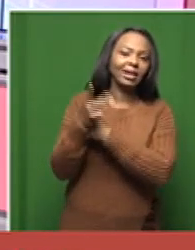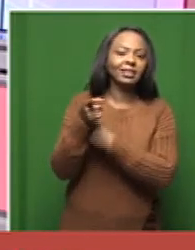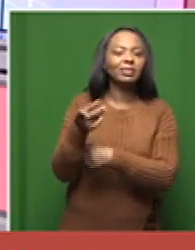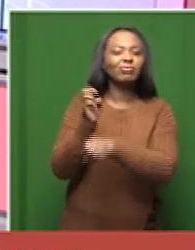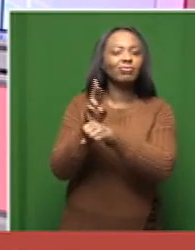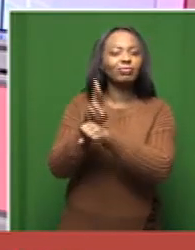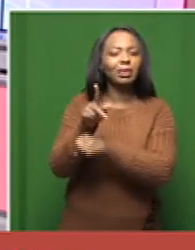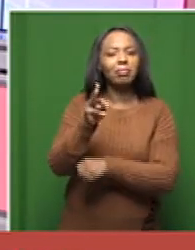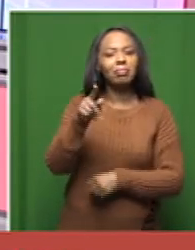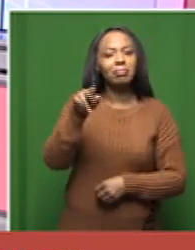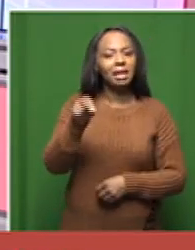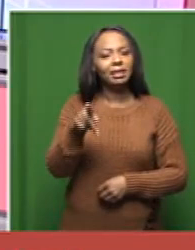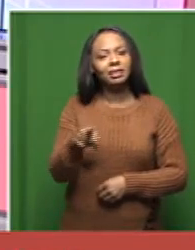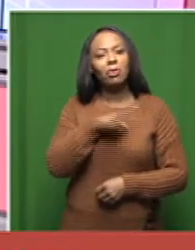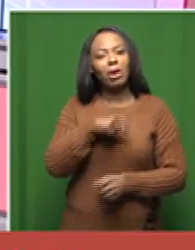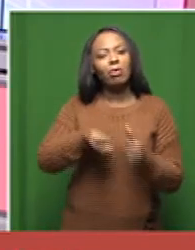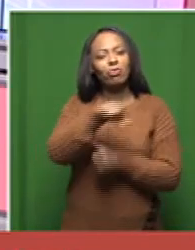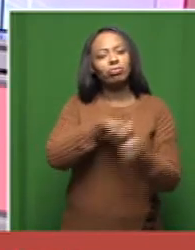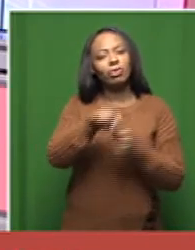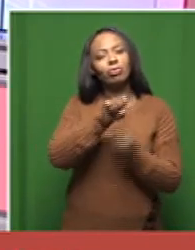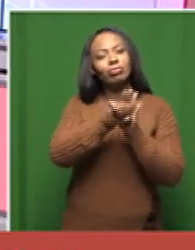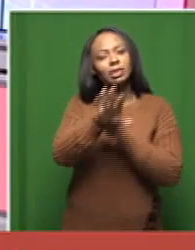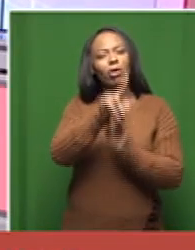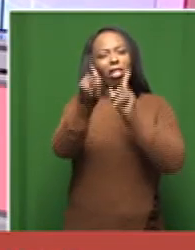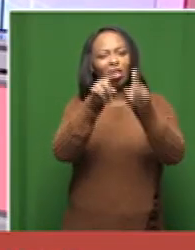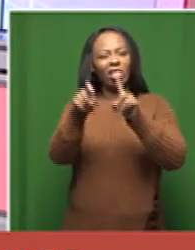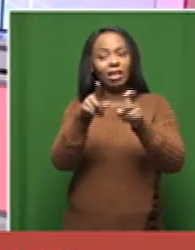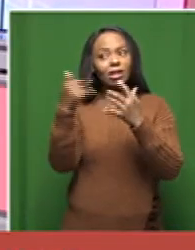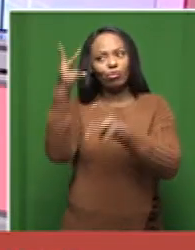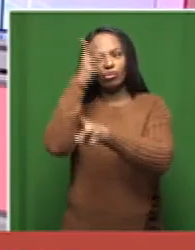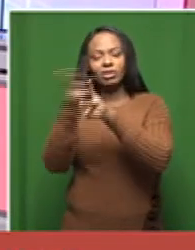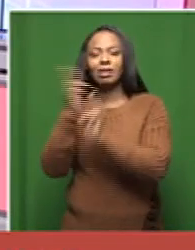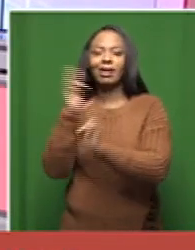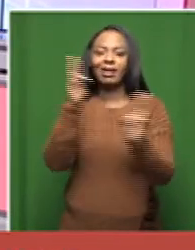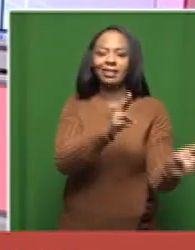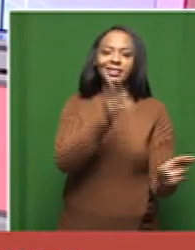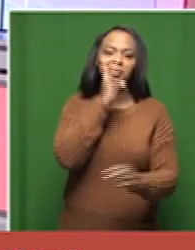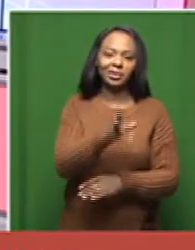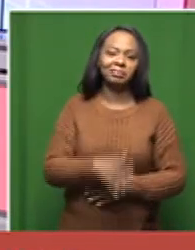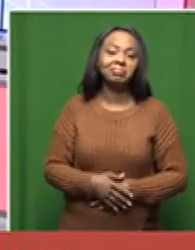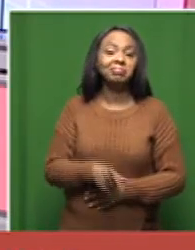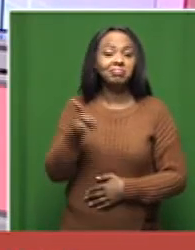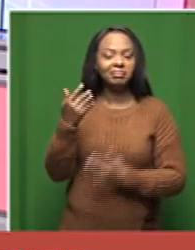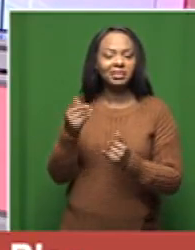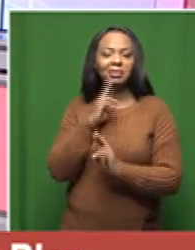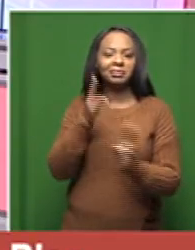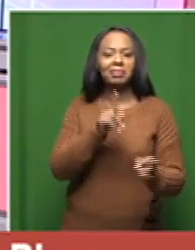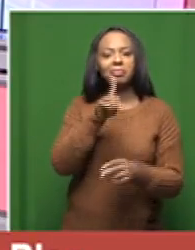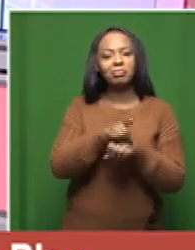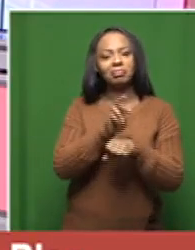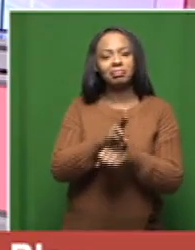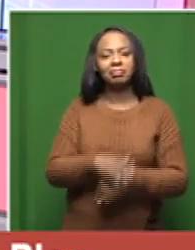of the issues that you've been raising on social media, but we want you to get a professional answer. We'll be talking to Dr. Marlin McKay. Stay with us.